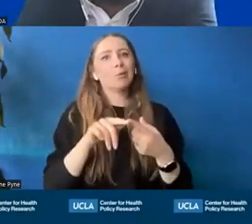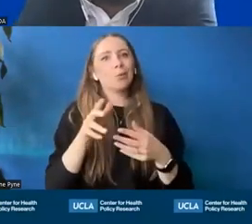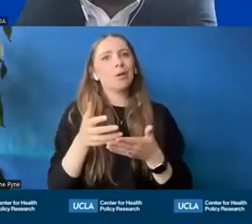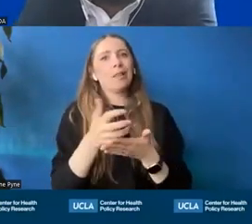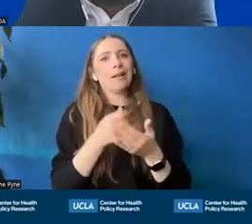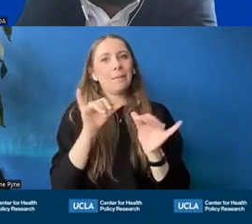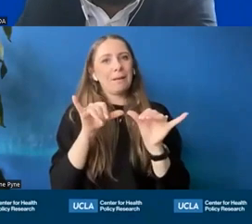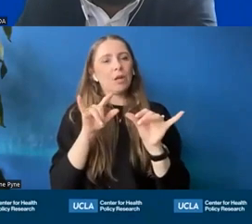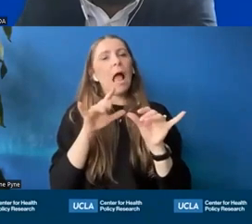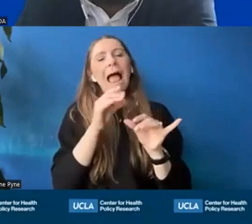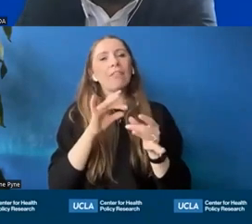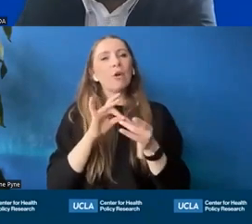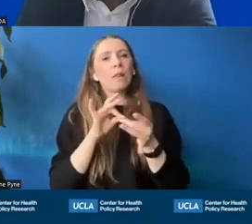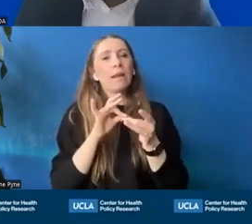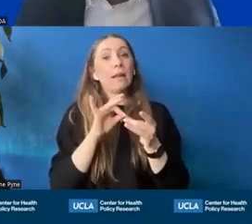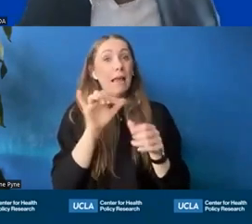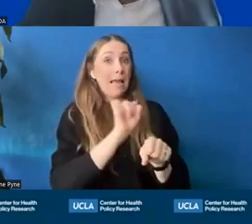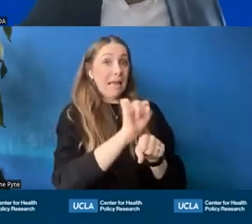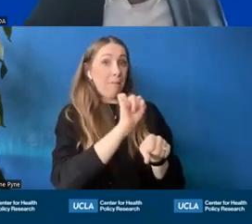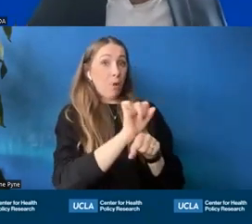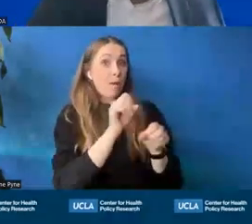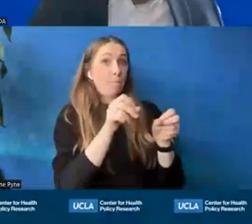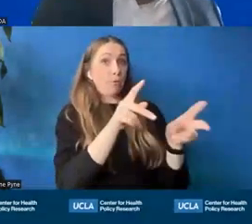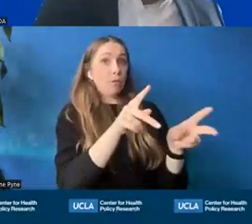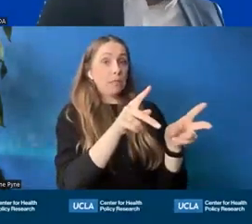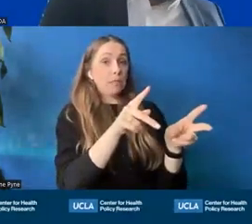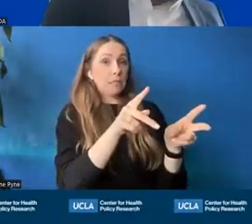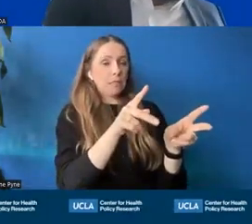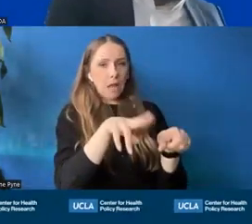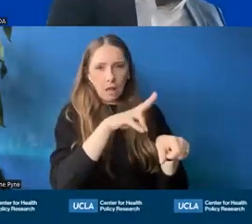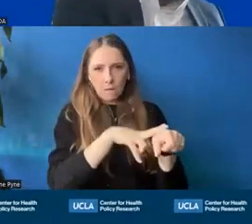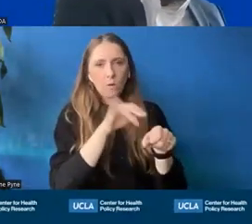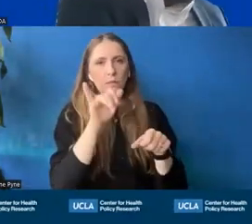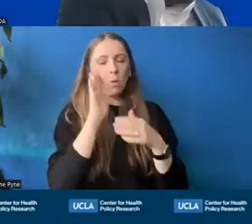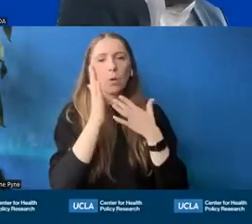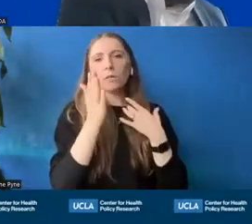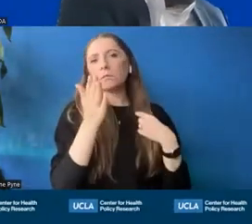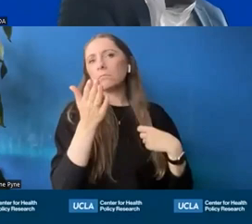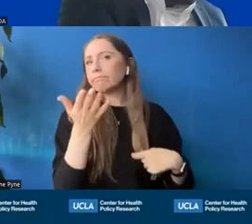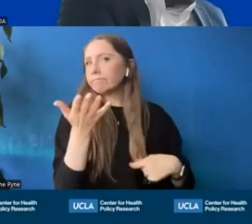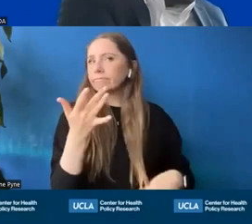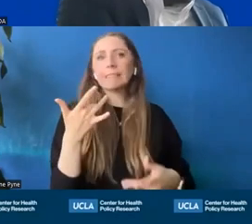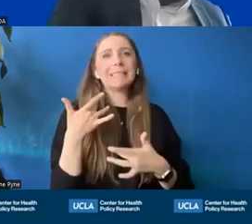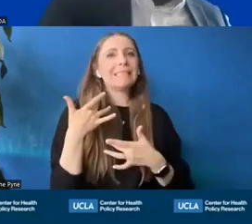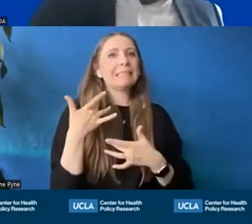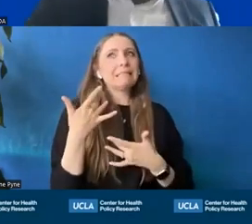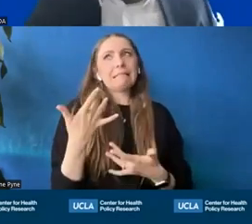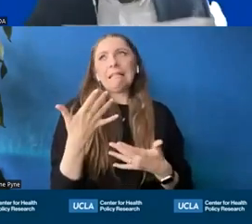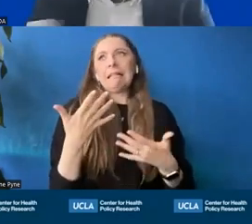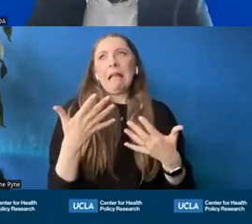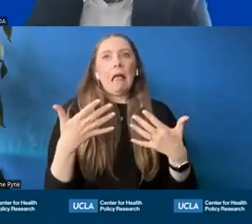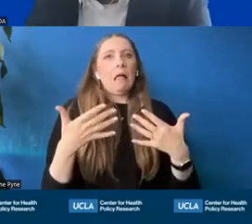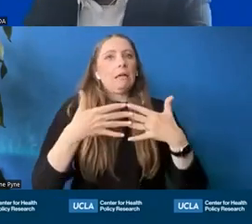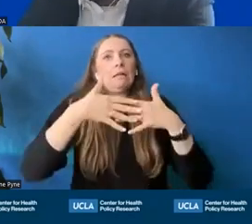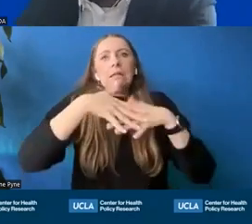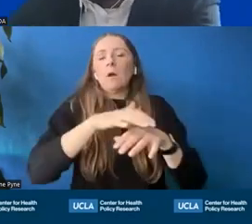and they're interrelated. So employment opportunities, and of course, that would likely intertwine with income